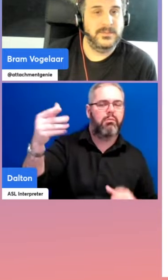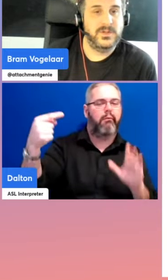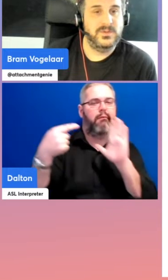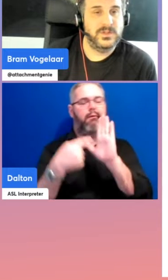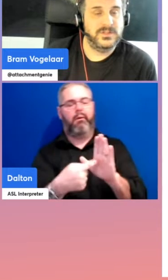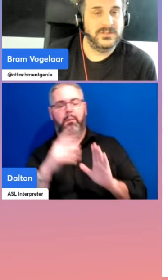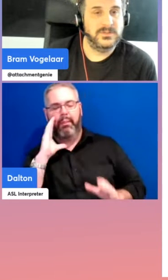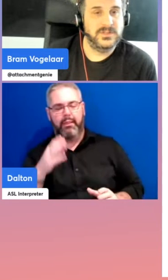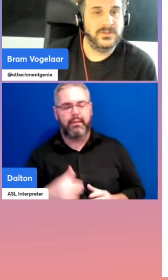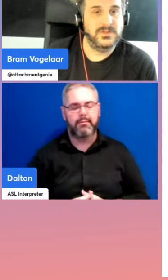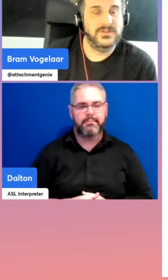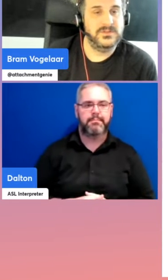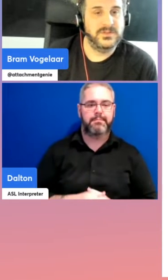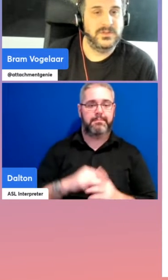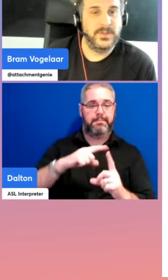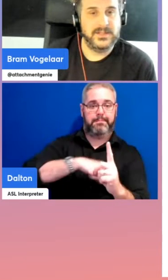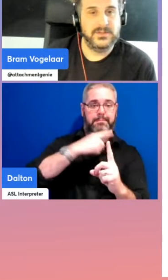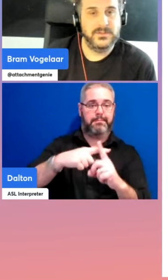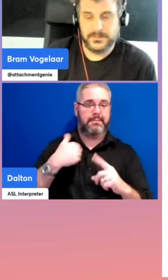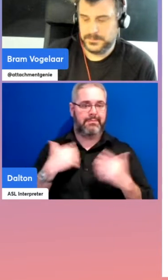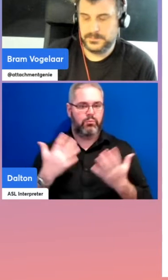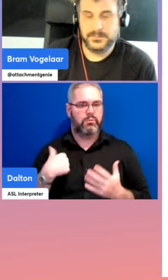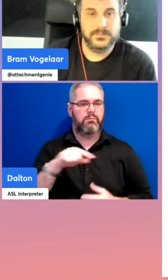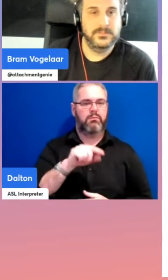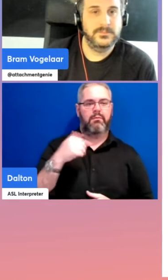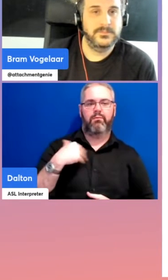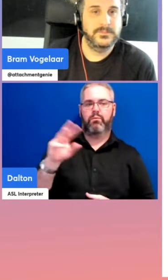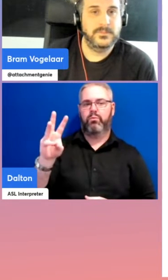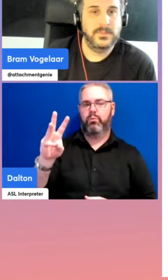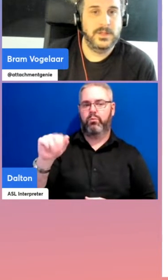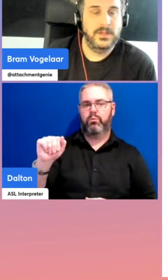And it has something called watchers, which we'll also circle back to.